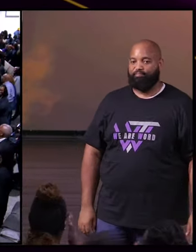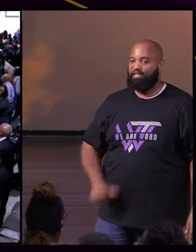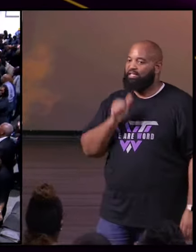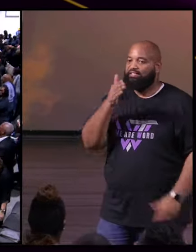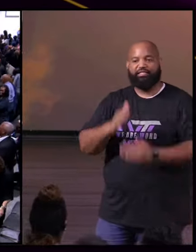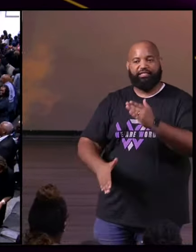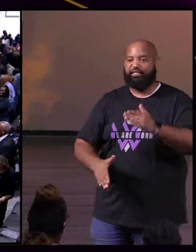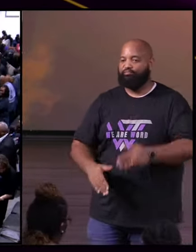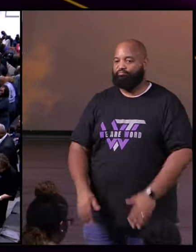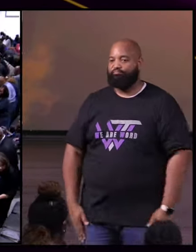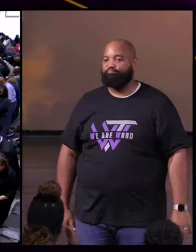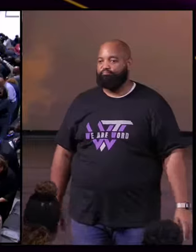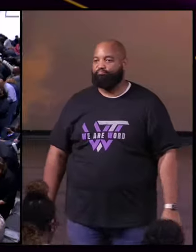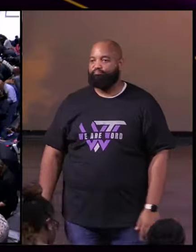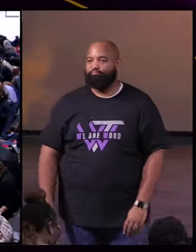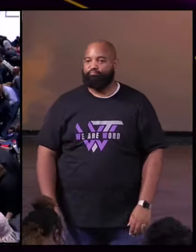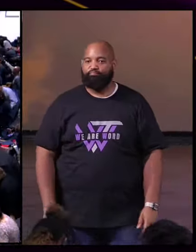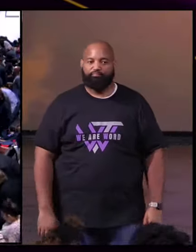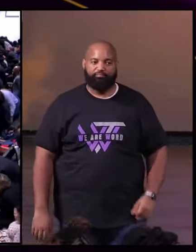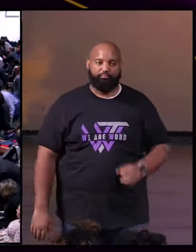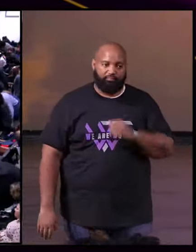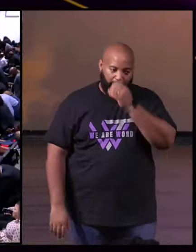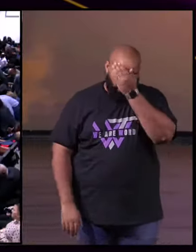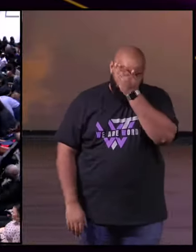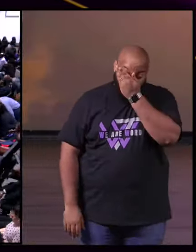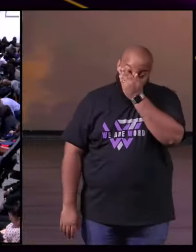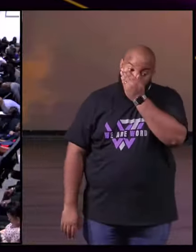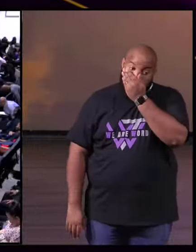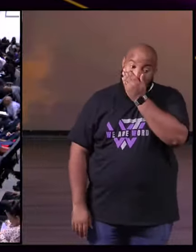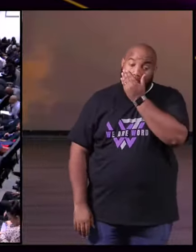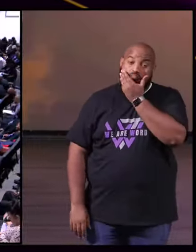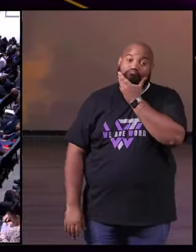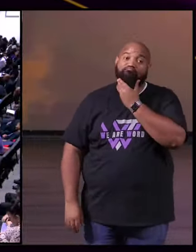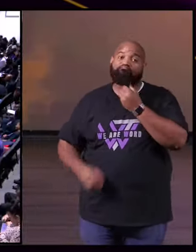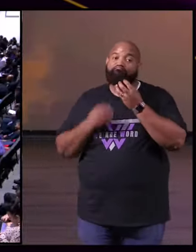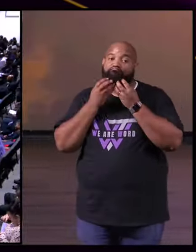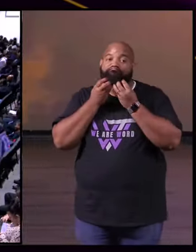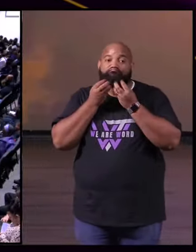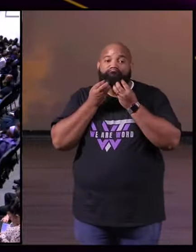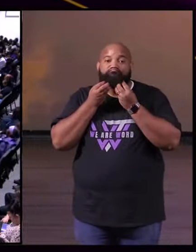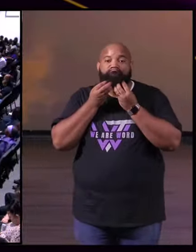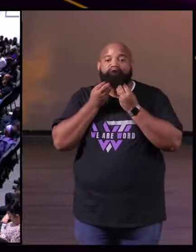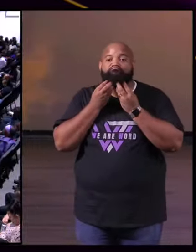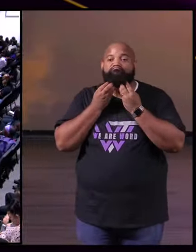Amen. Amen. You can have your seat in the presence of God.